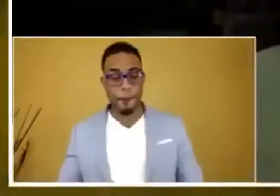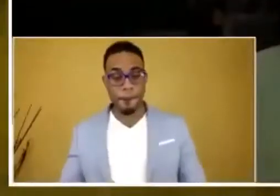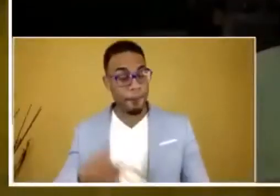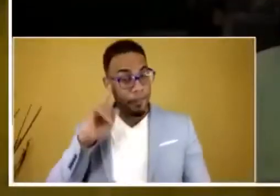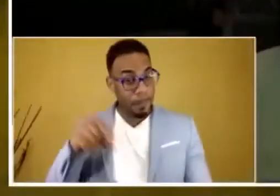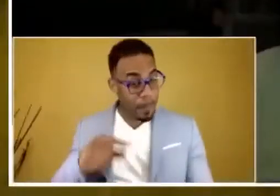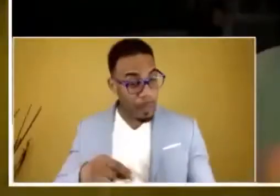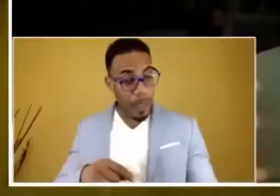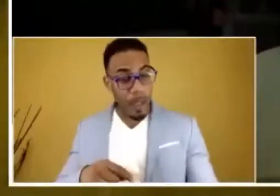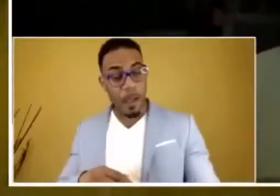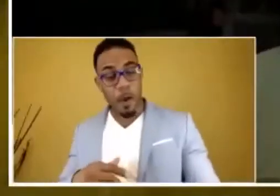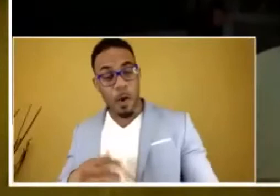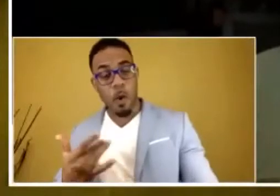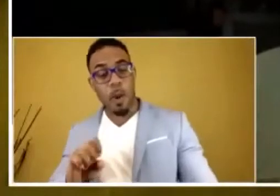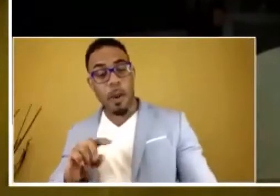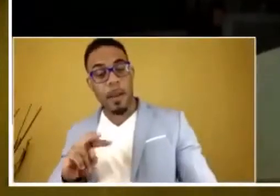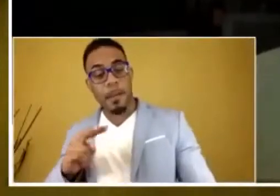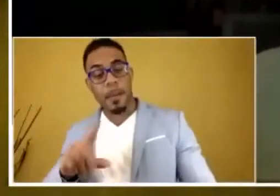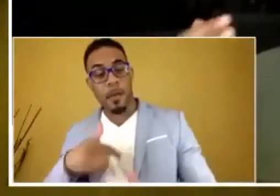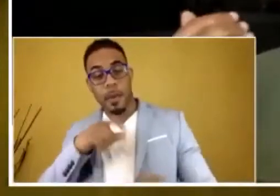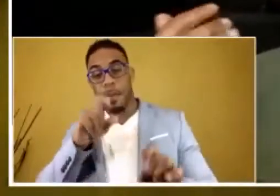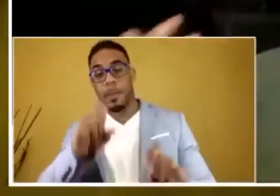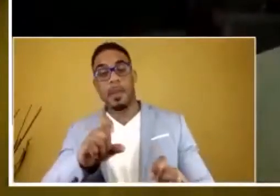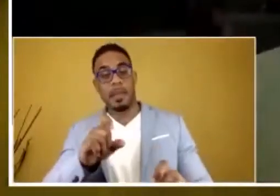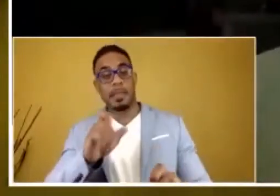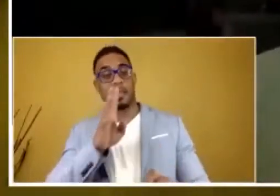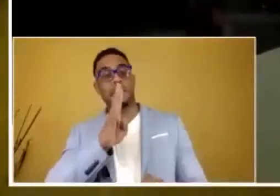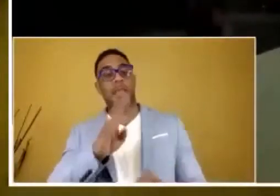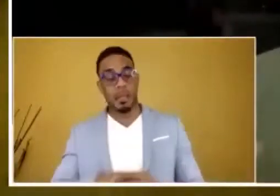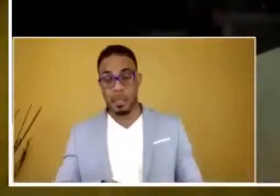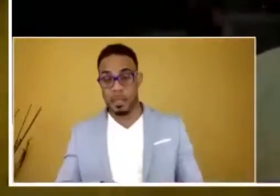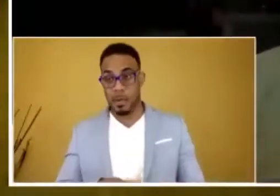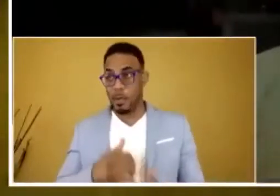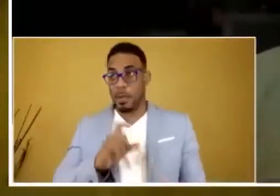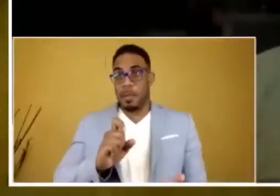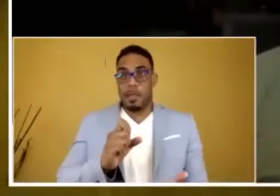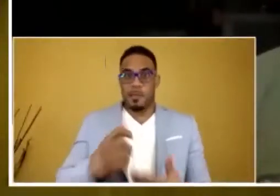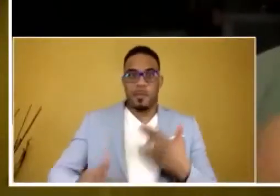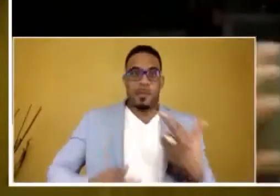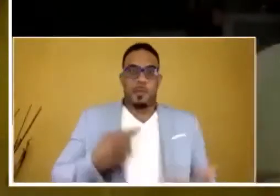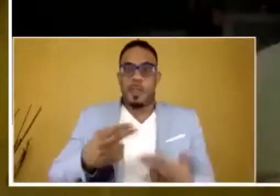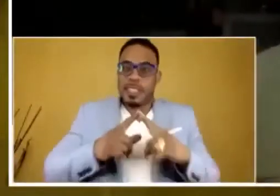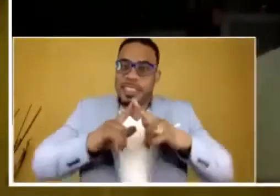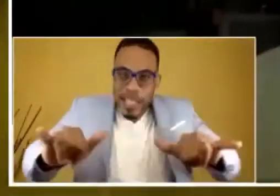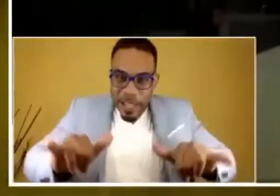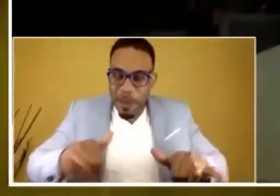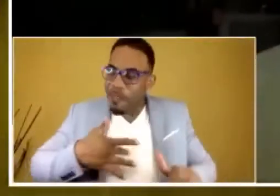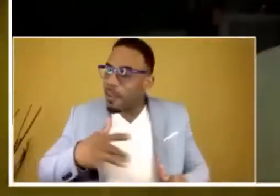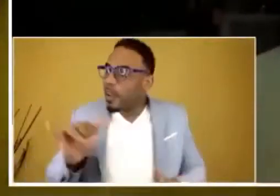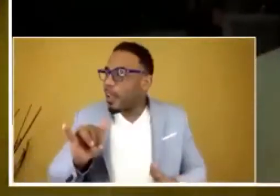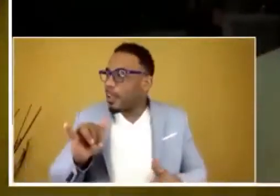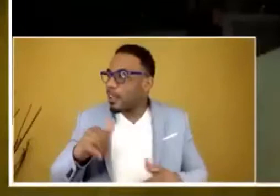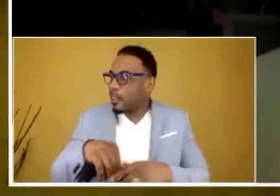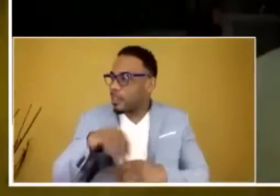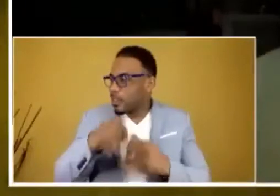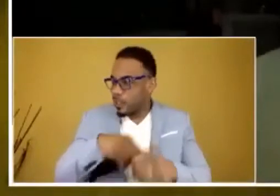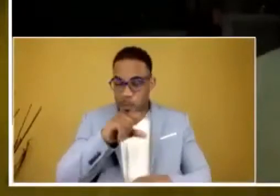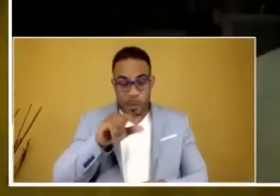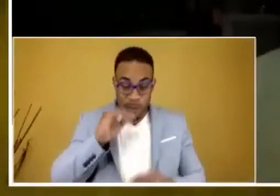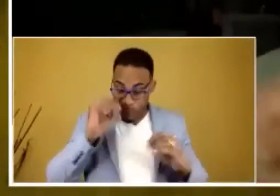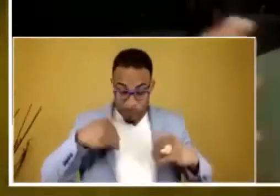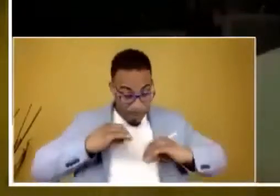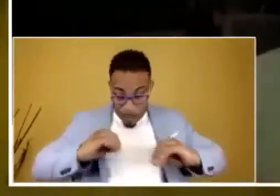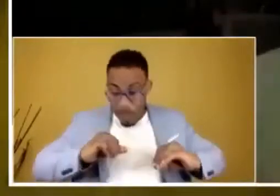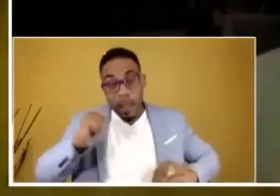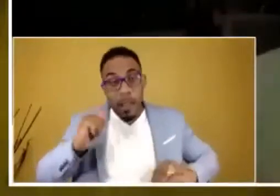about what it means that we must speak and we must rejoice. I feel like if 2020 didn't teach me anything else,